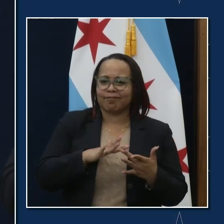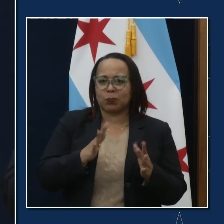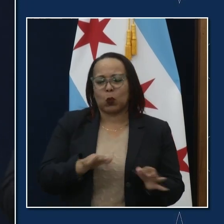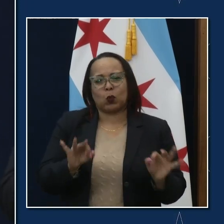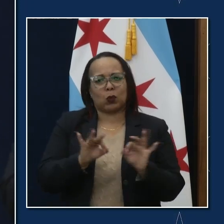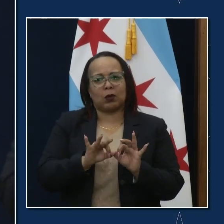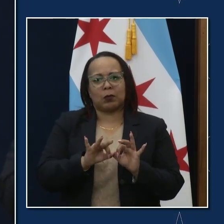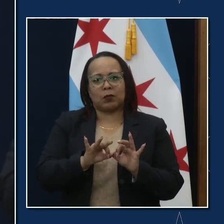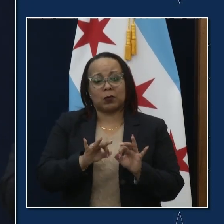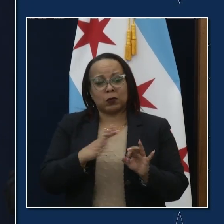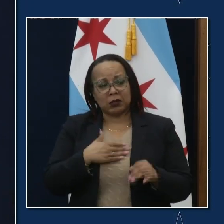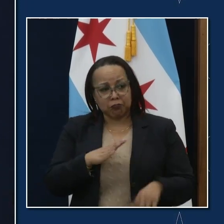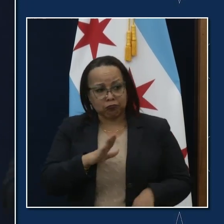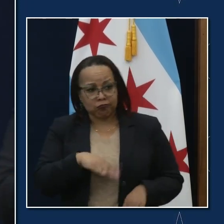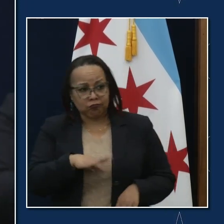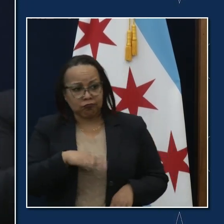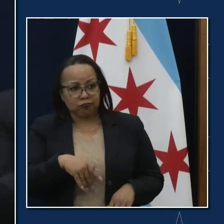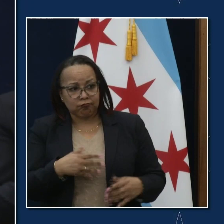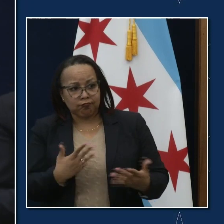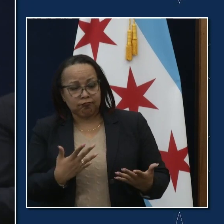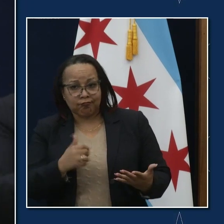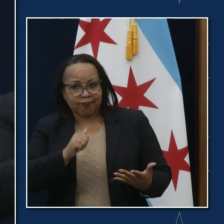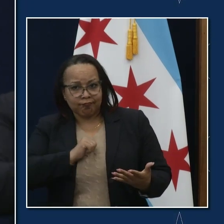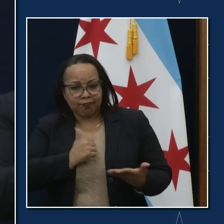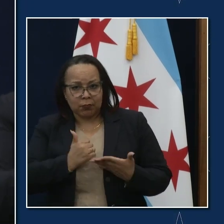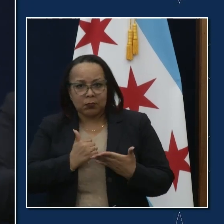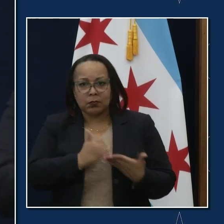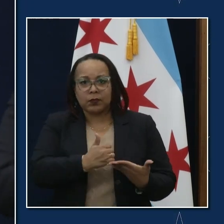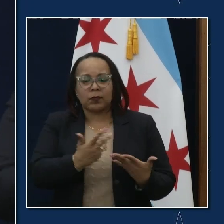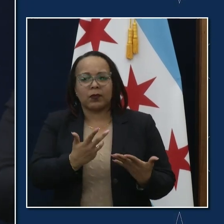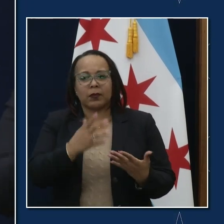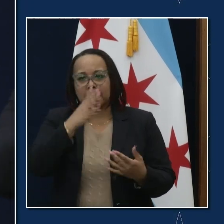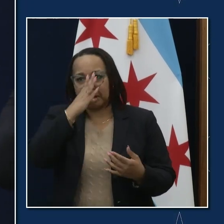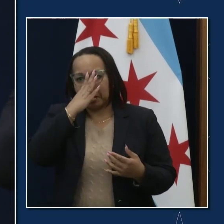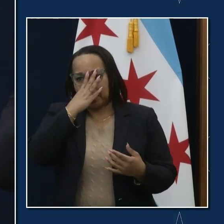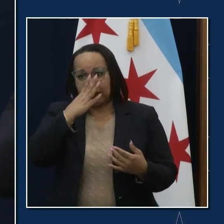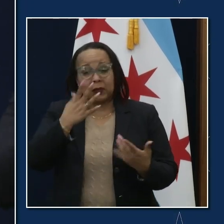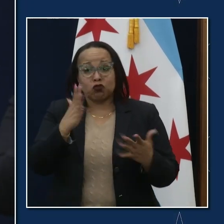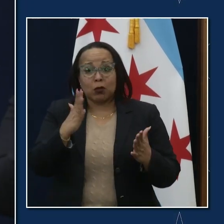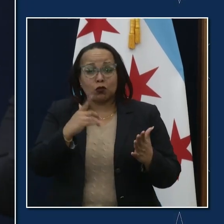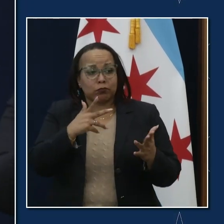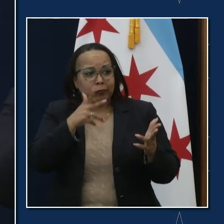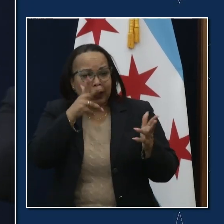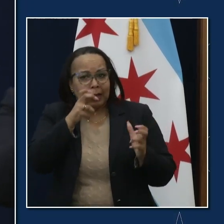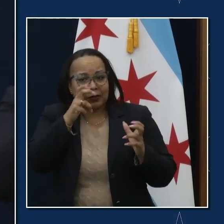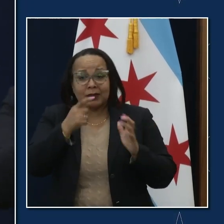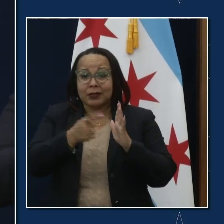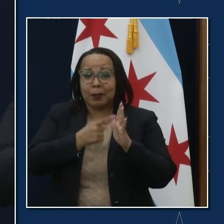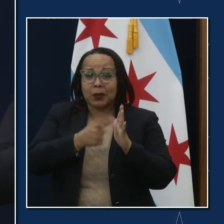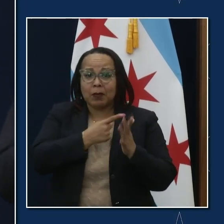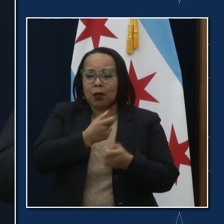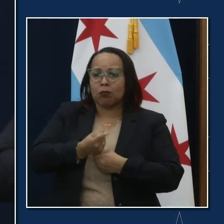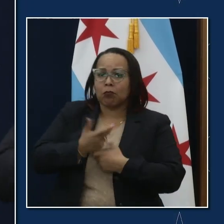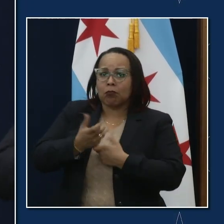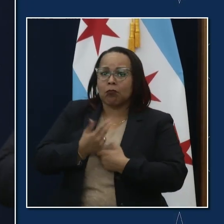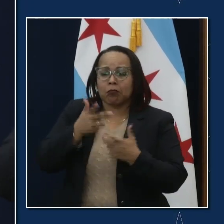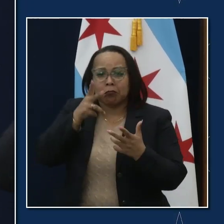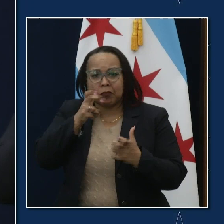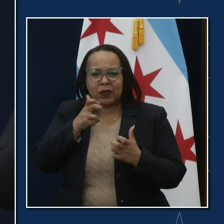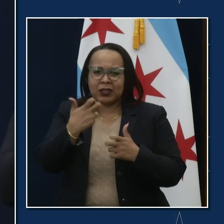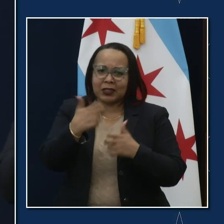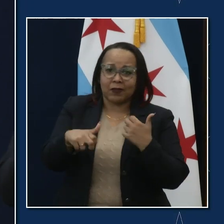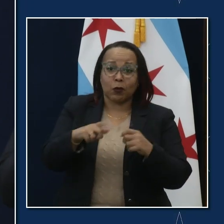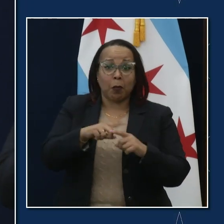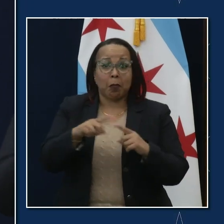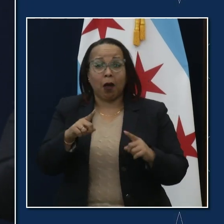that we offer our own assistance, and just to be a listening ear. Sometimes these conversations are difficult, but they're